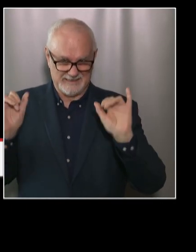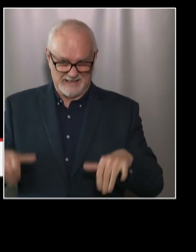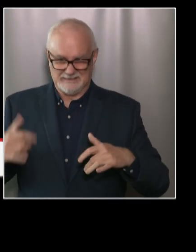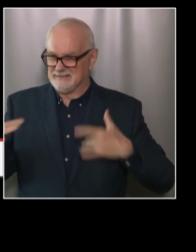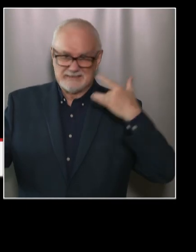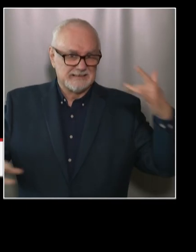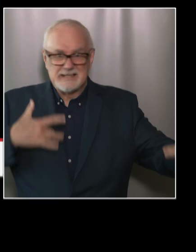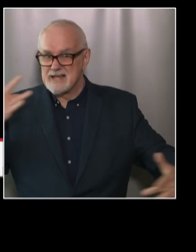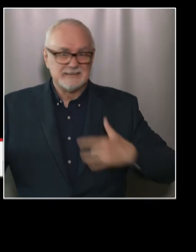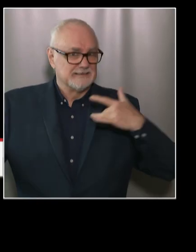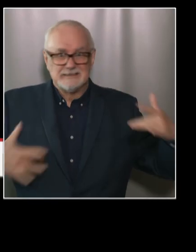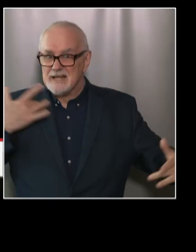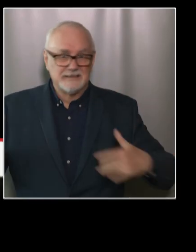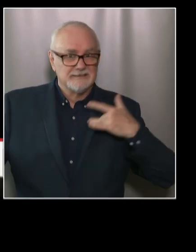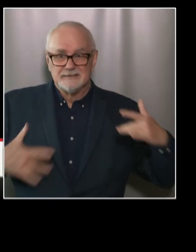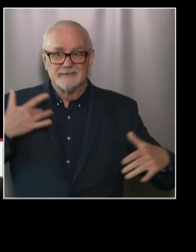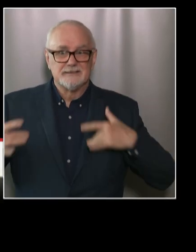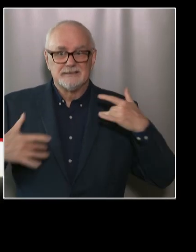there.